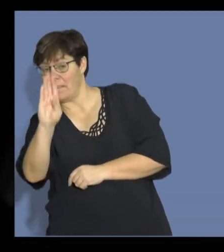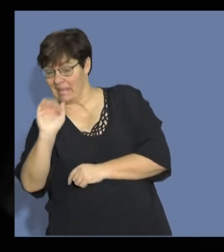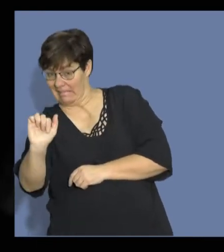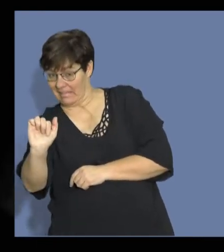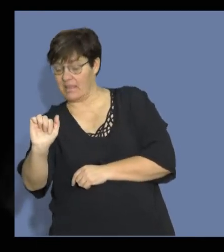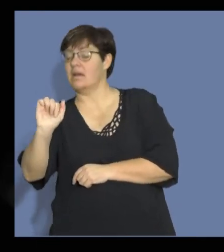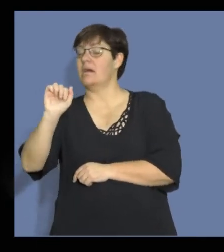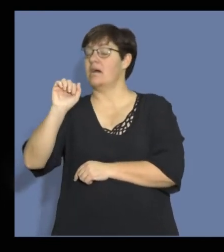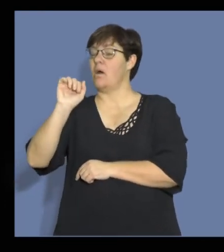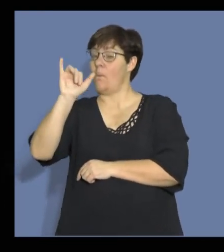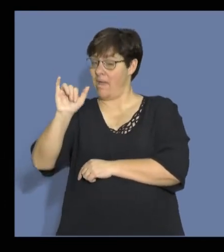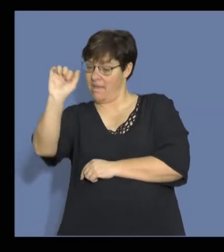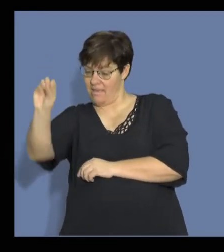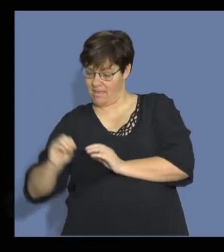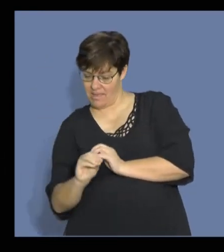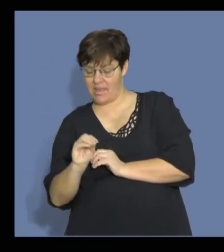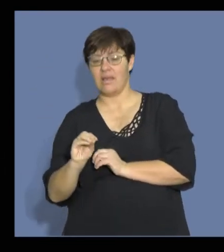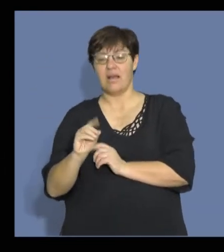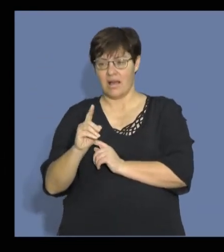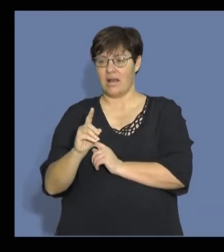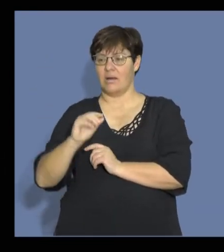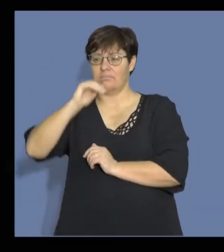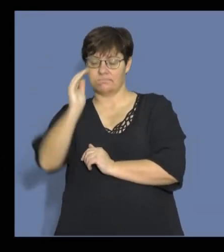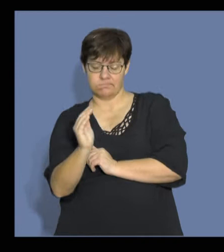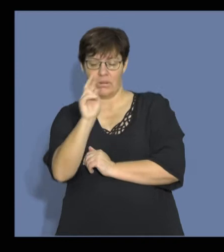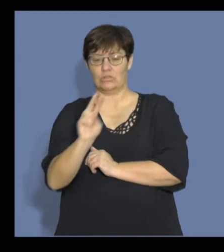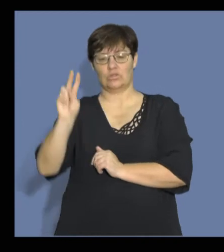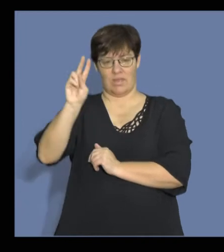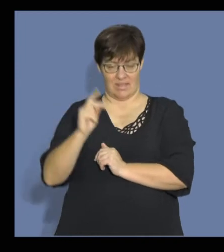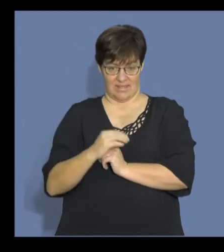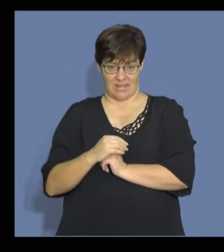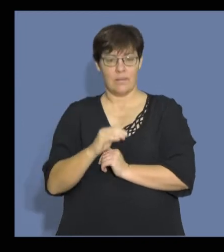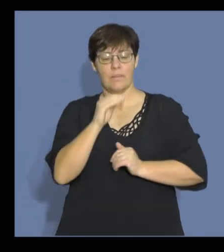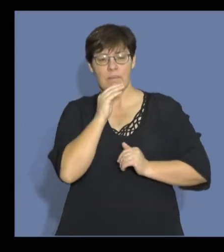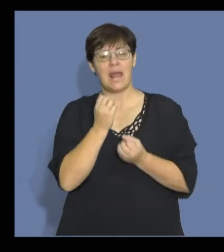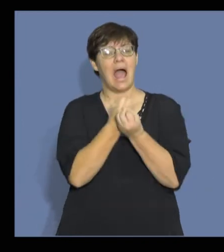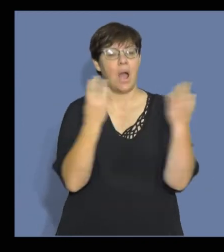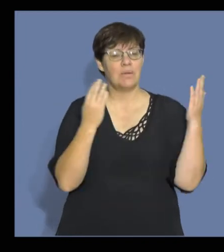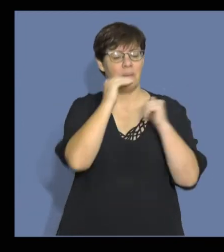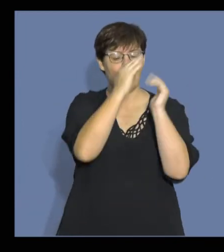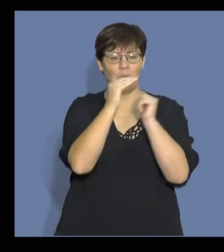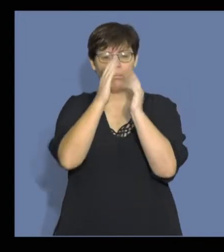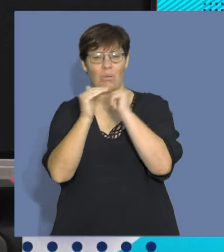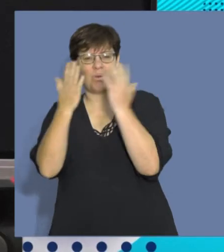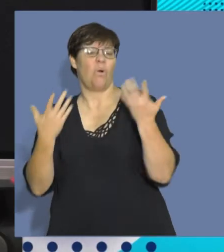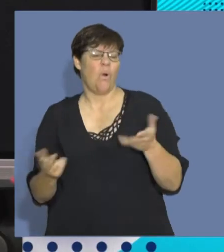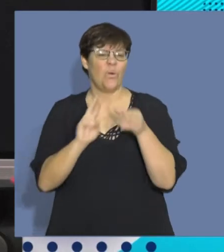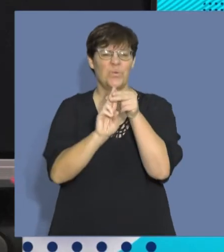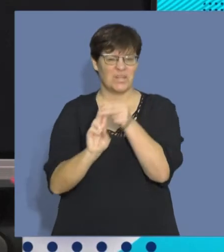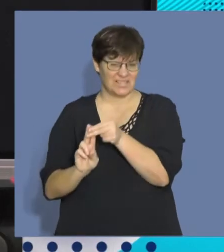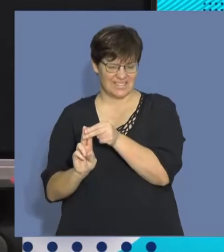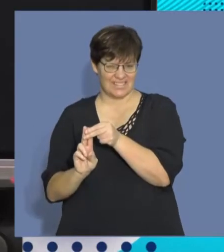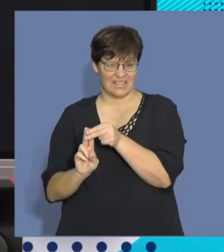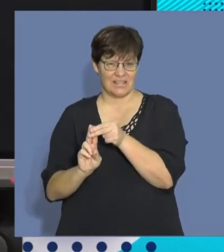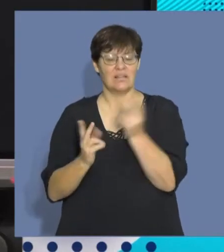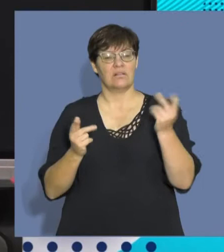point, and then I'm going to square that. And that's going to give us the distance. That's going to give us the number of blocks or units diagonally